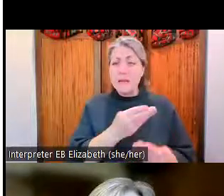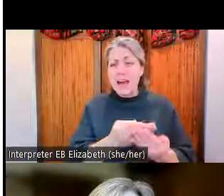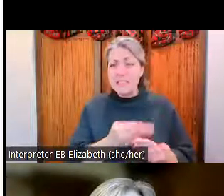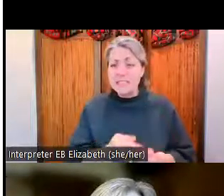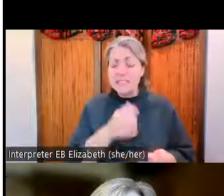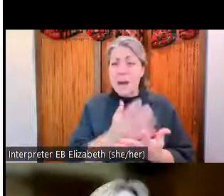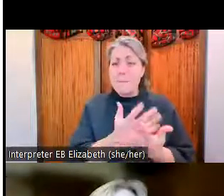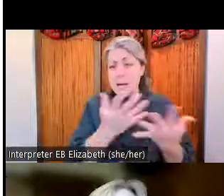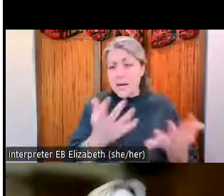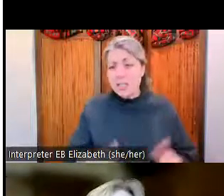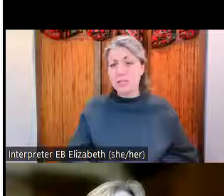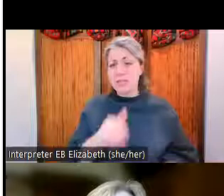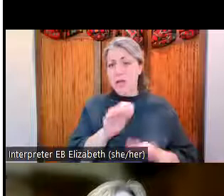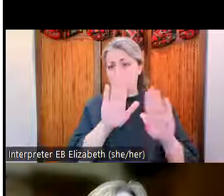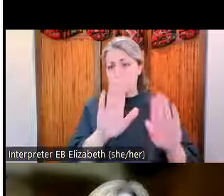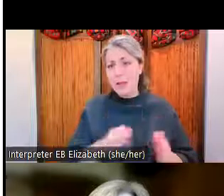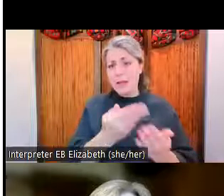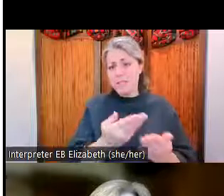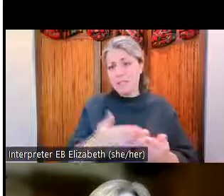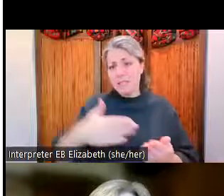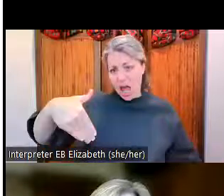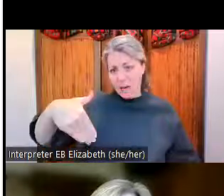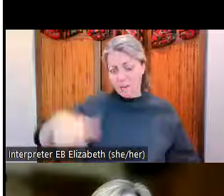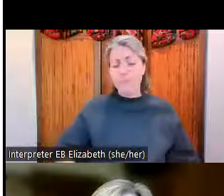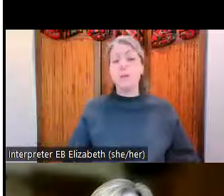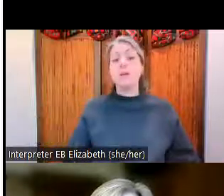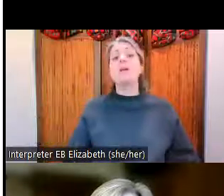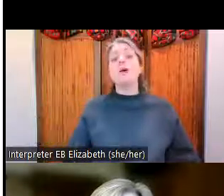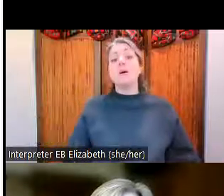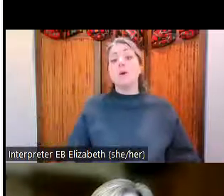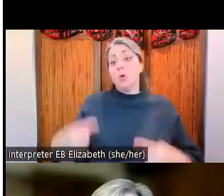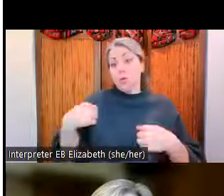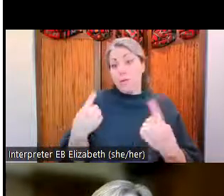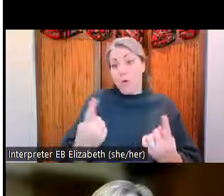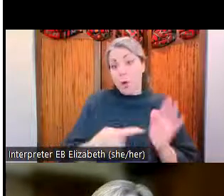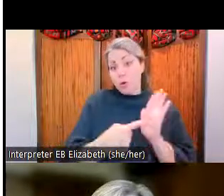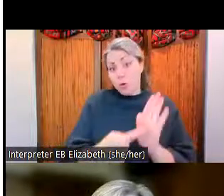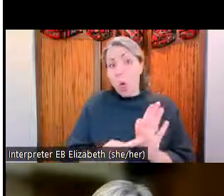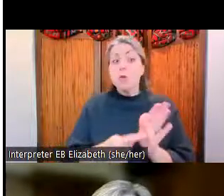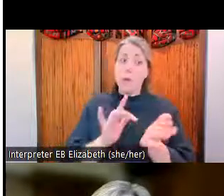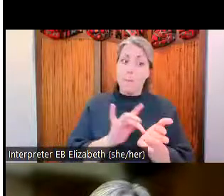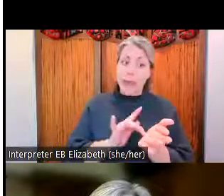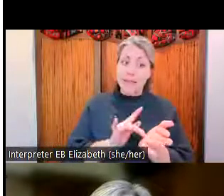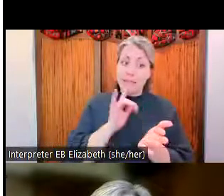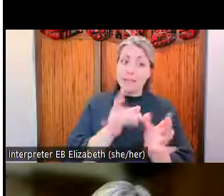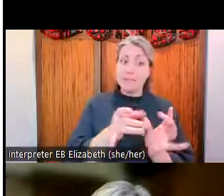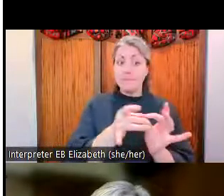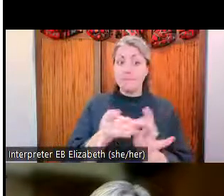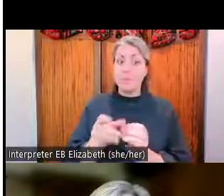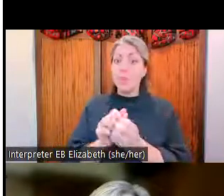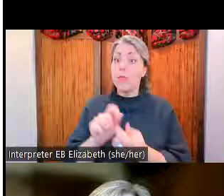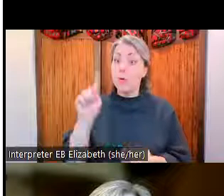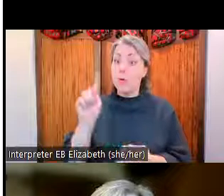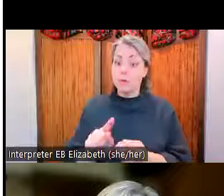some evidence, but it's not great. What that evidence shows is that this medicine is definitely associated with a reduction